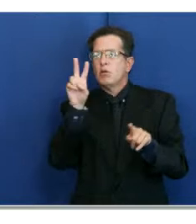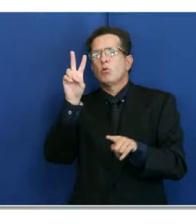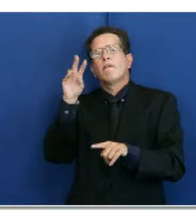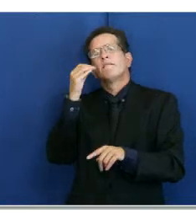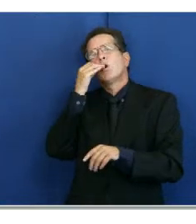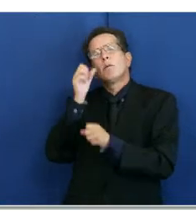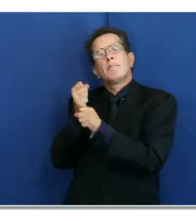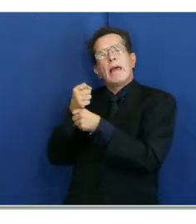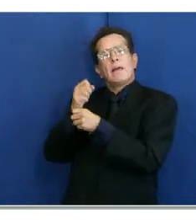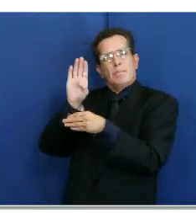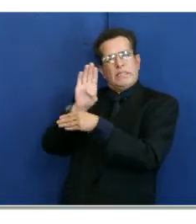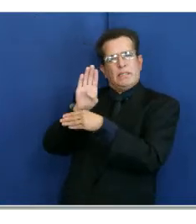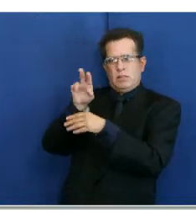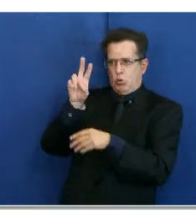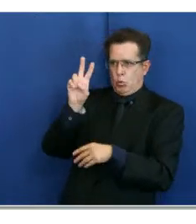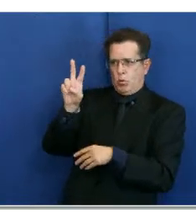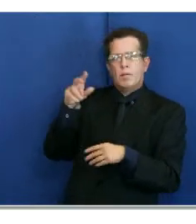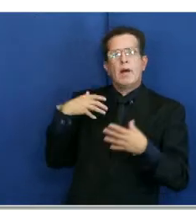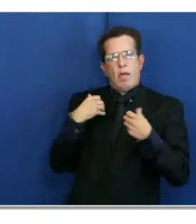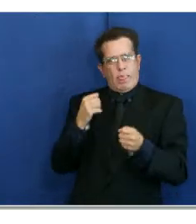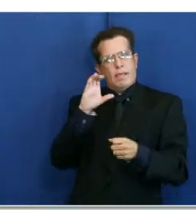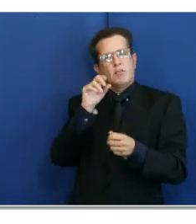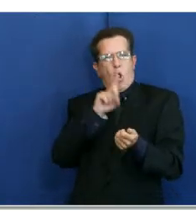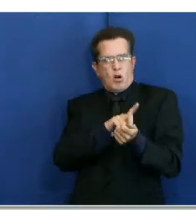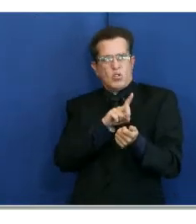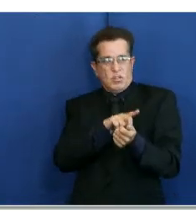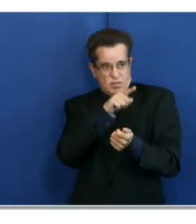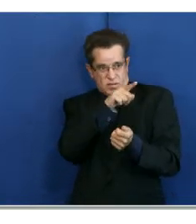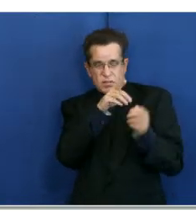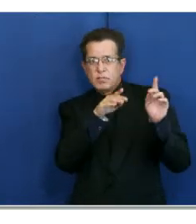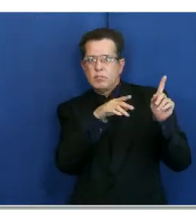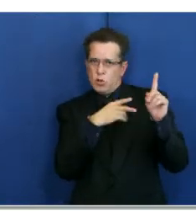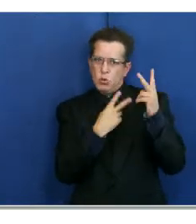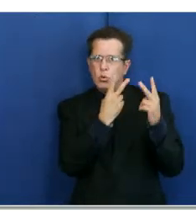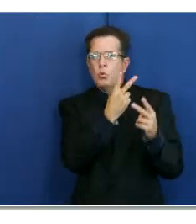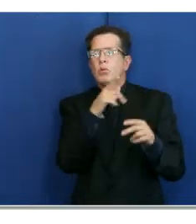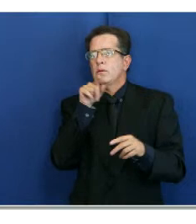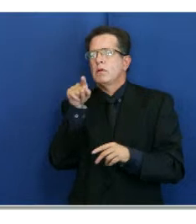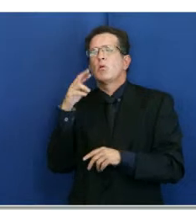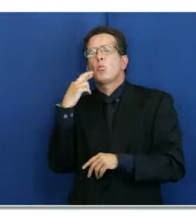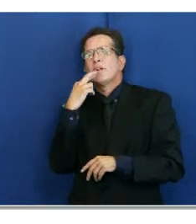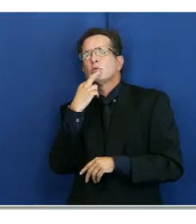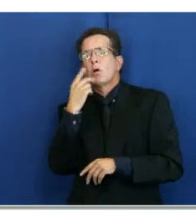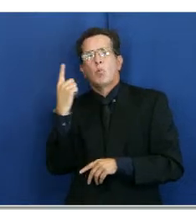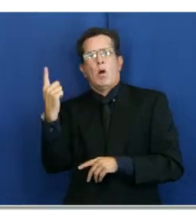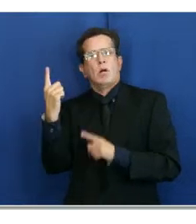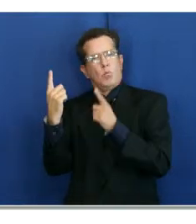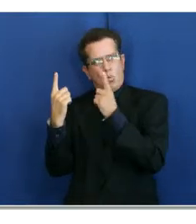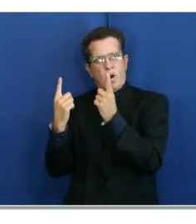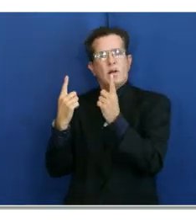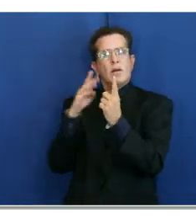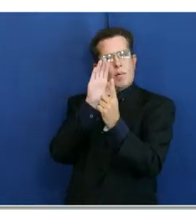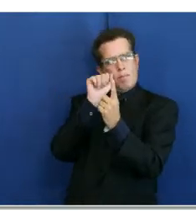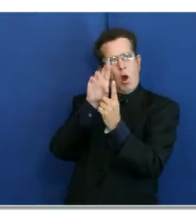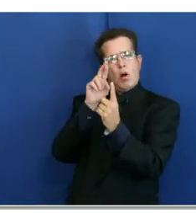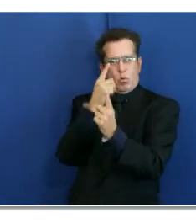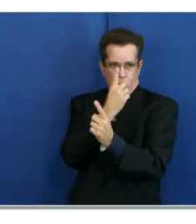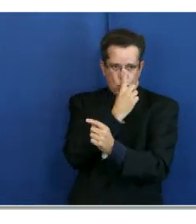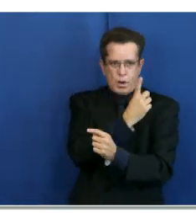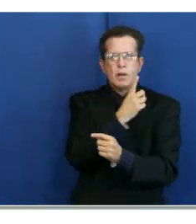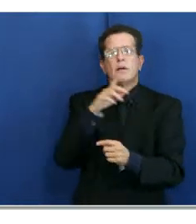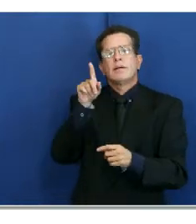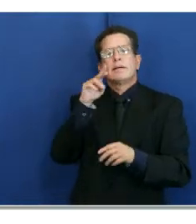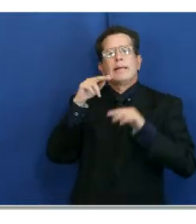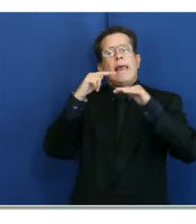processing facilities, 2 in healthcare settings, 1 in a restaurant only, 1 in a restaurant/bar, and 1 in a